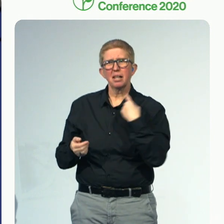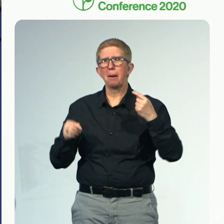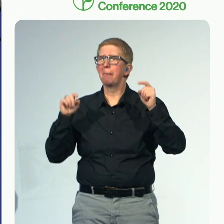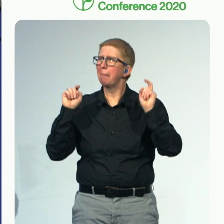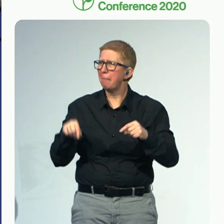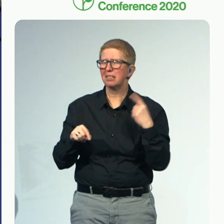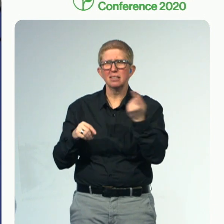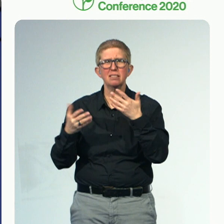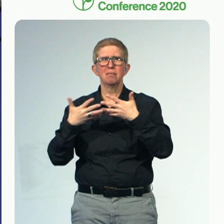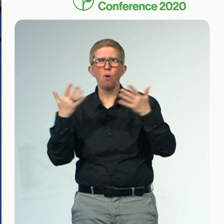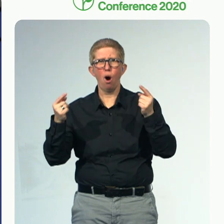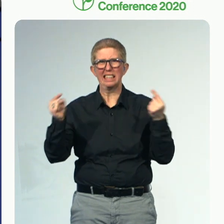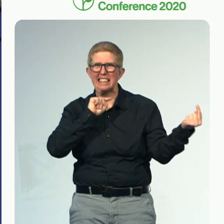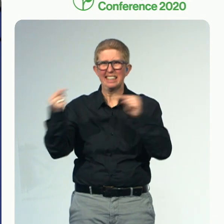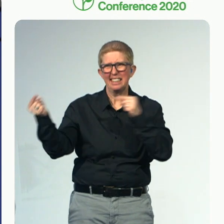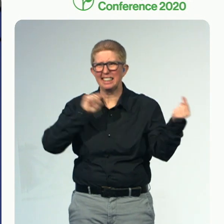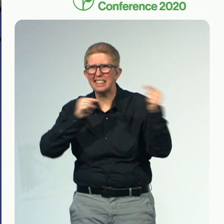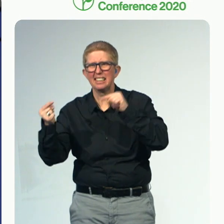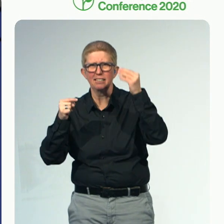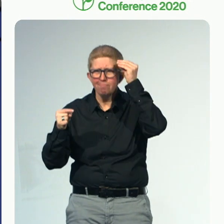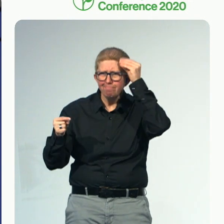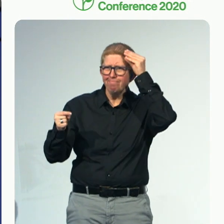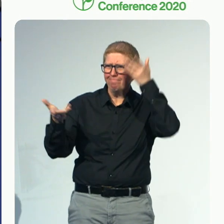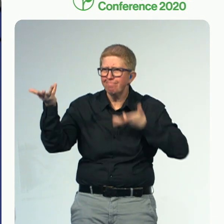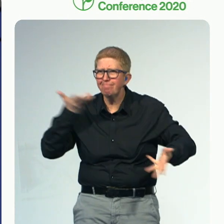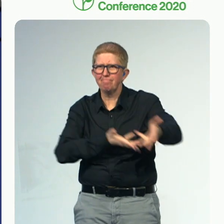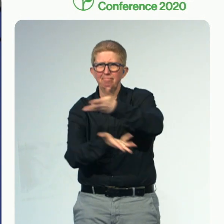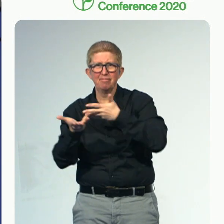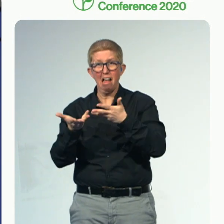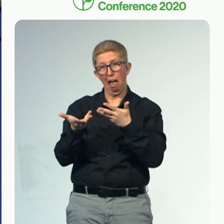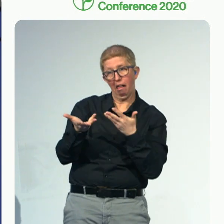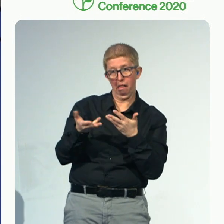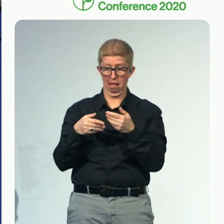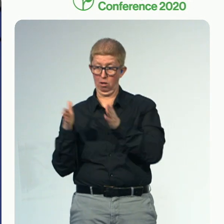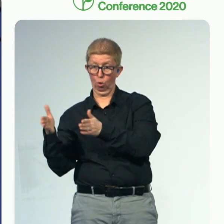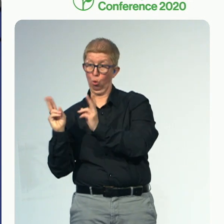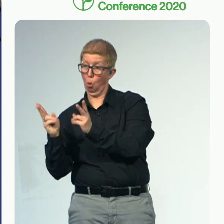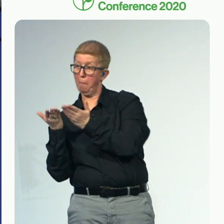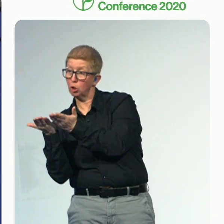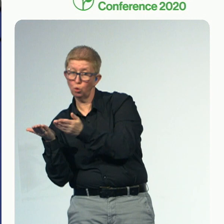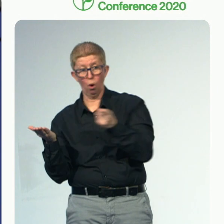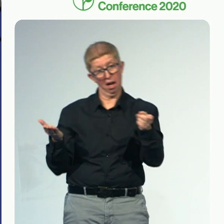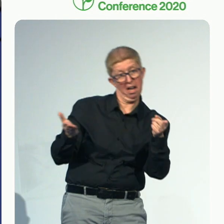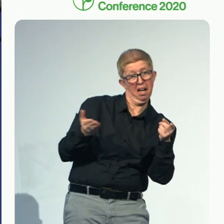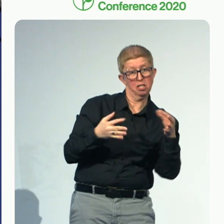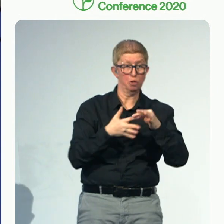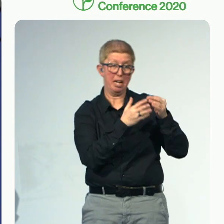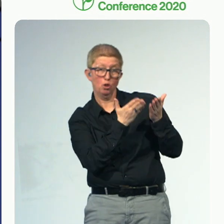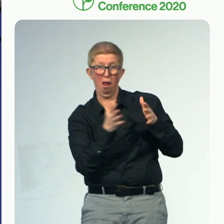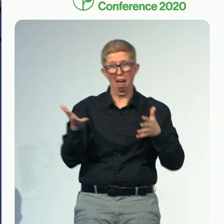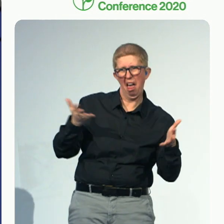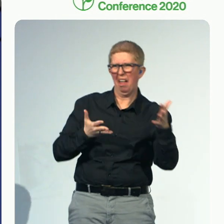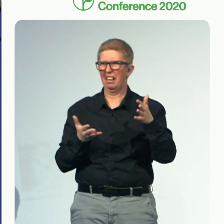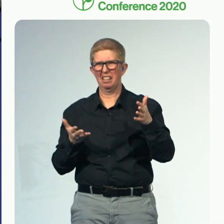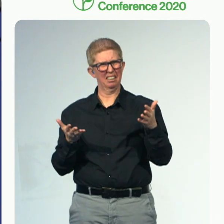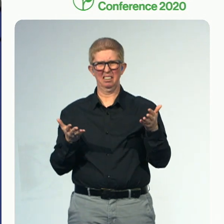is no dichotomy of, is it special education or is it mainstream education that is better? That's a false dichotomy. Mm-hmm. I think the two positions are